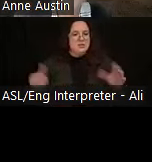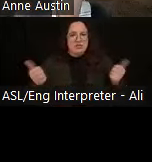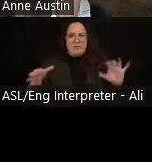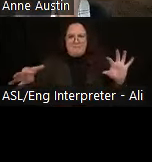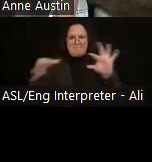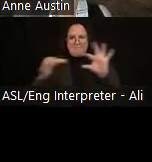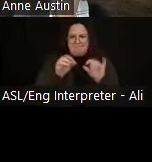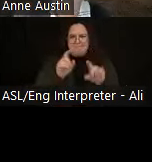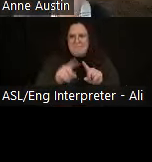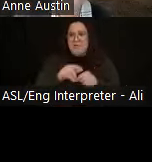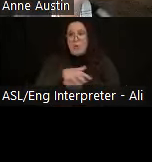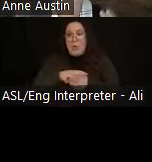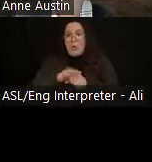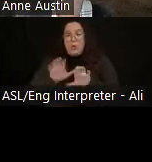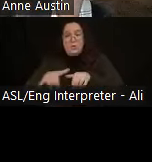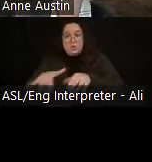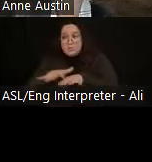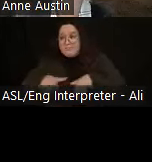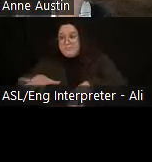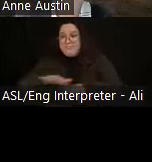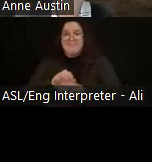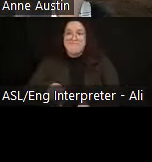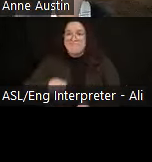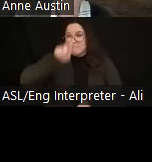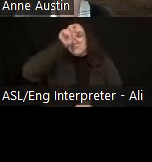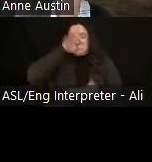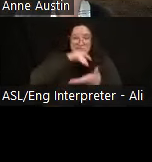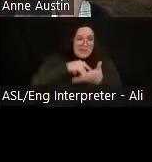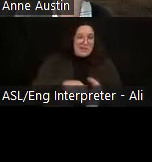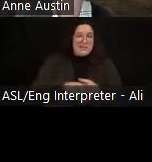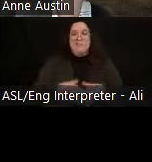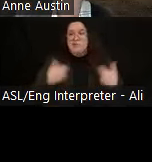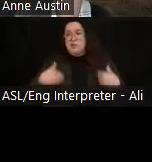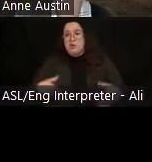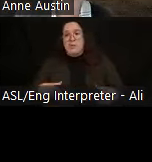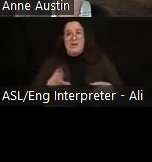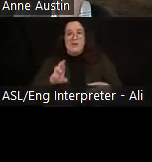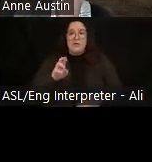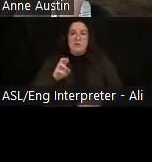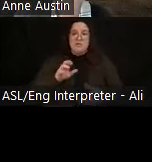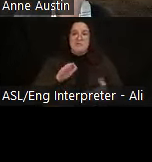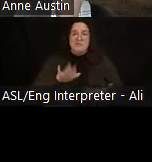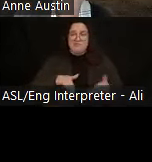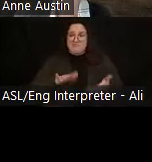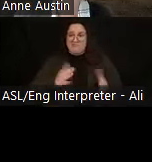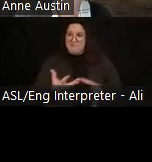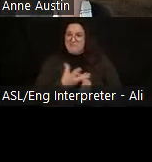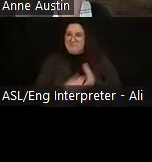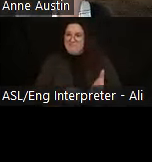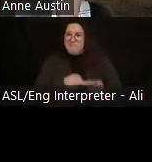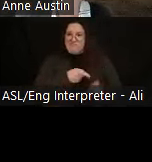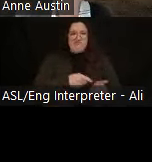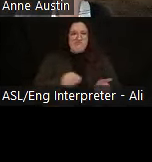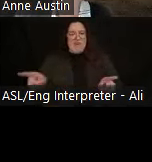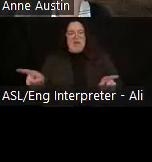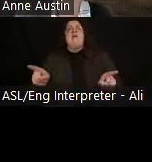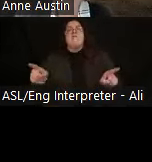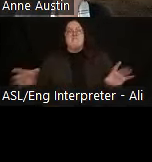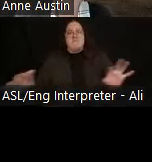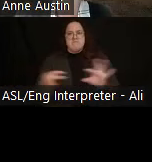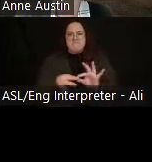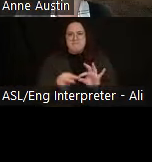tomb scenes, Egyptian mythology, mummified human remains, these tattooed figurines and paddle dolls, she argued that tattooed